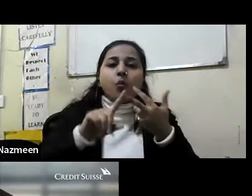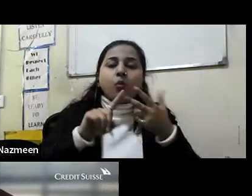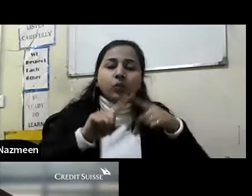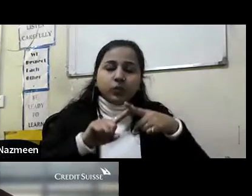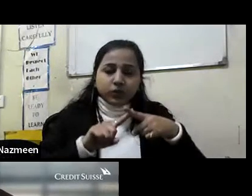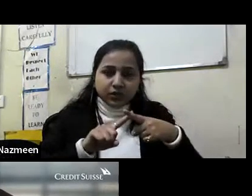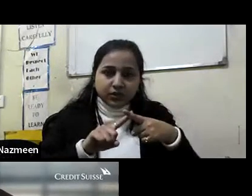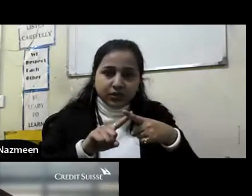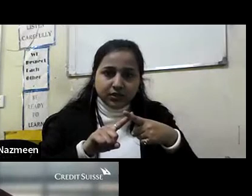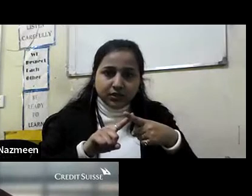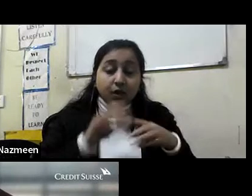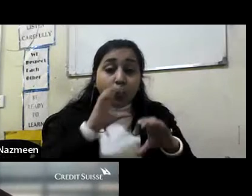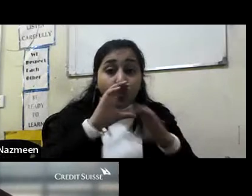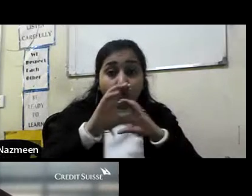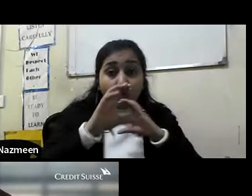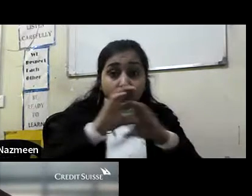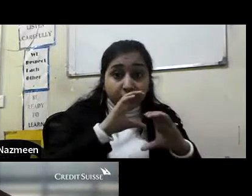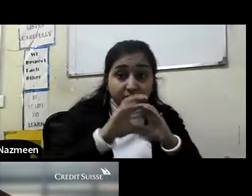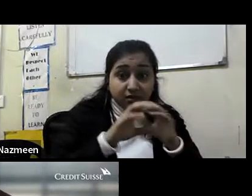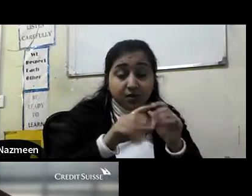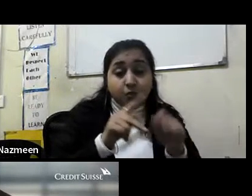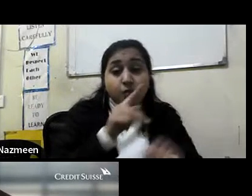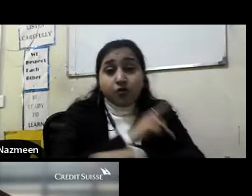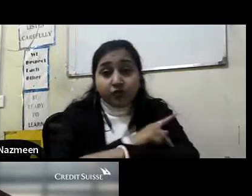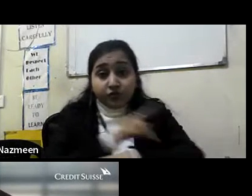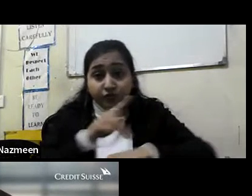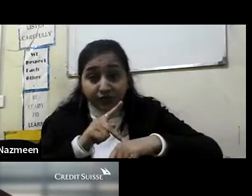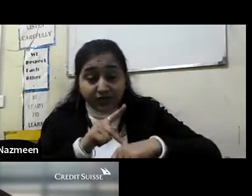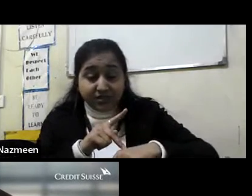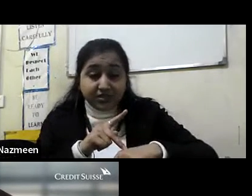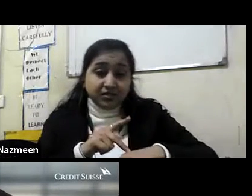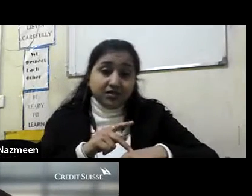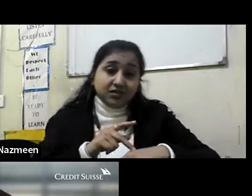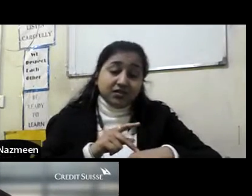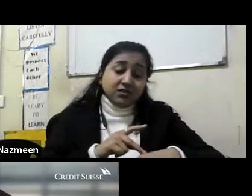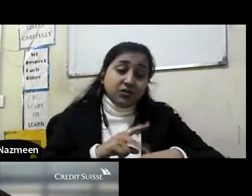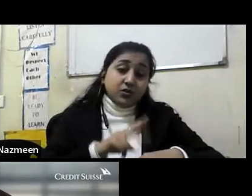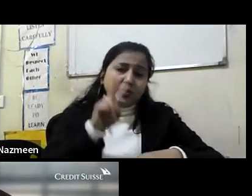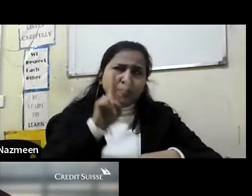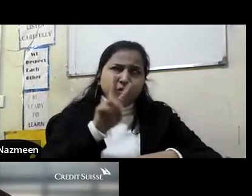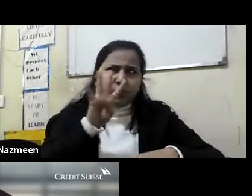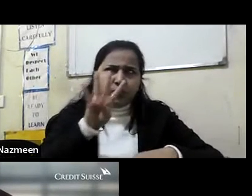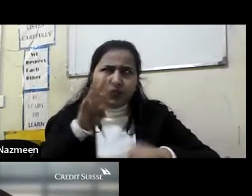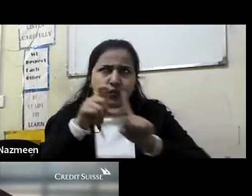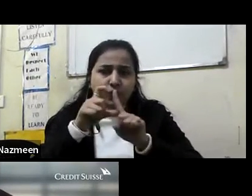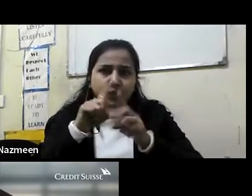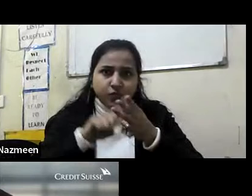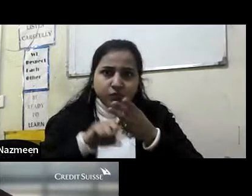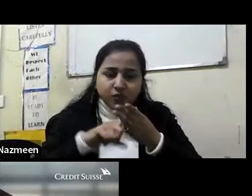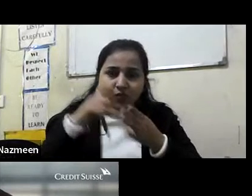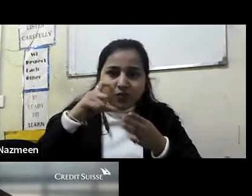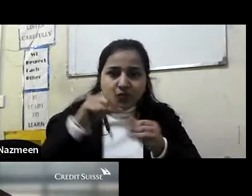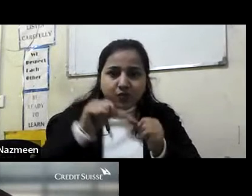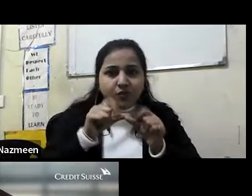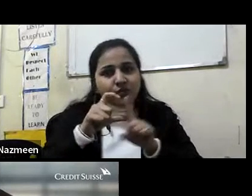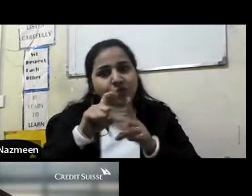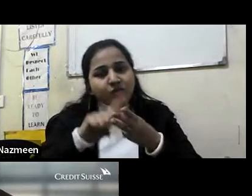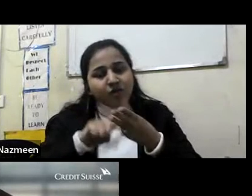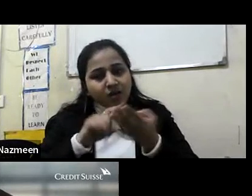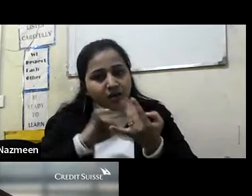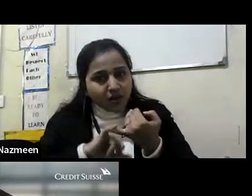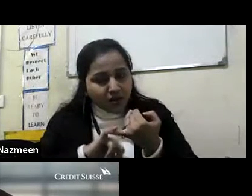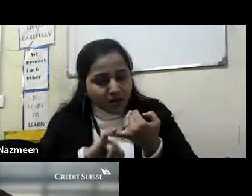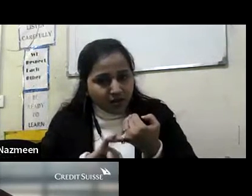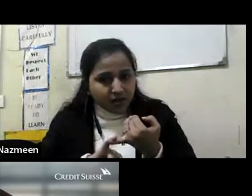seasoned communication and outreach professionals with close to 4 decades of experience spanning banking, business